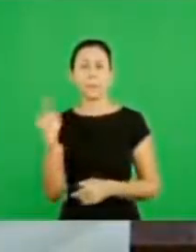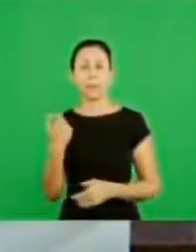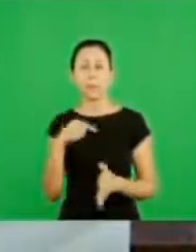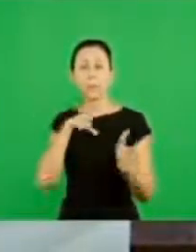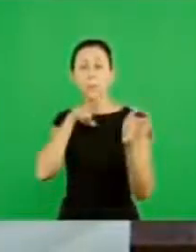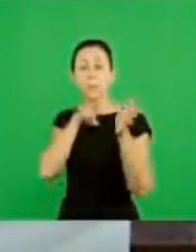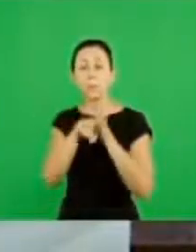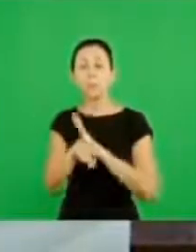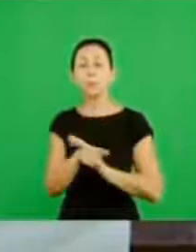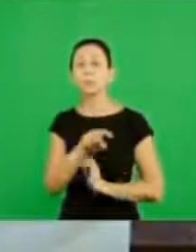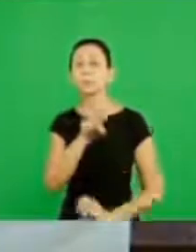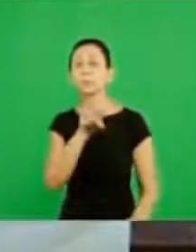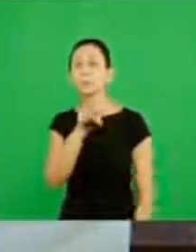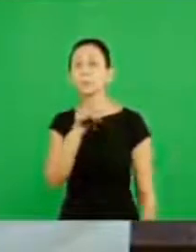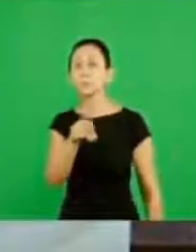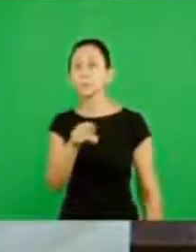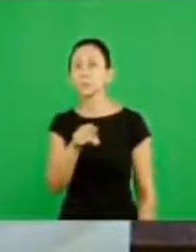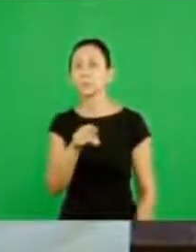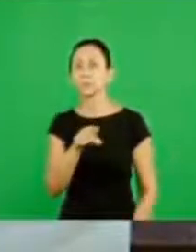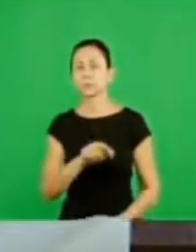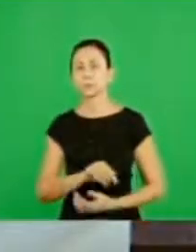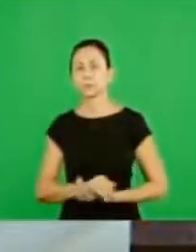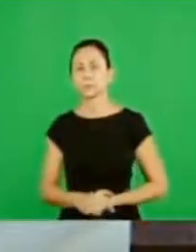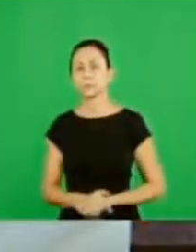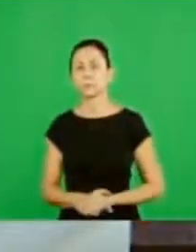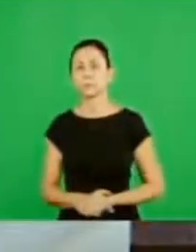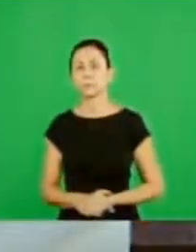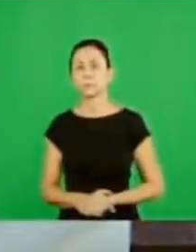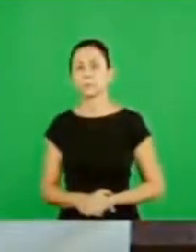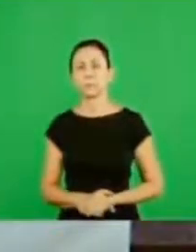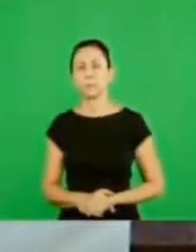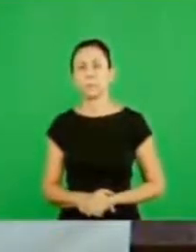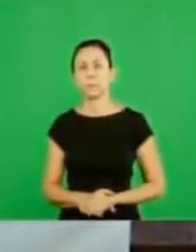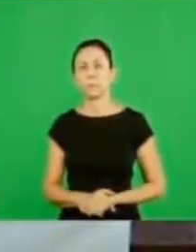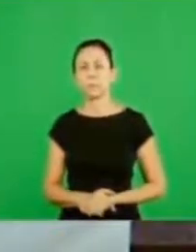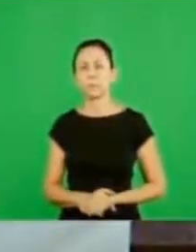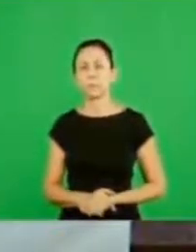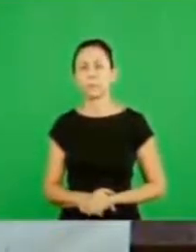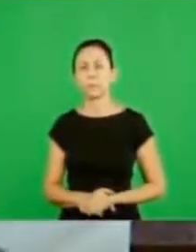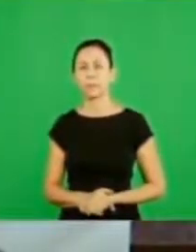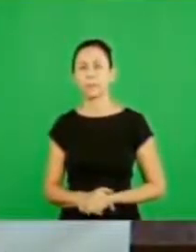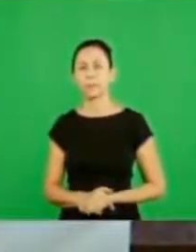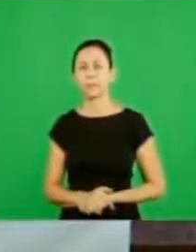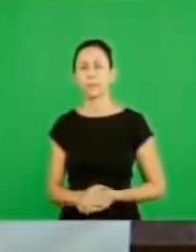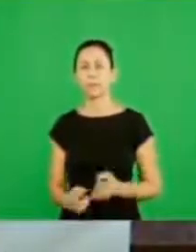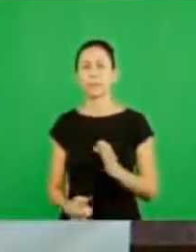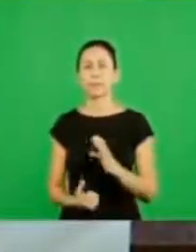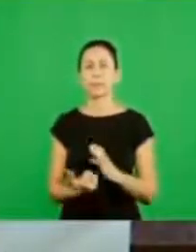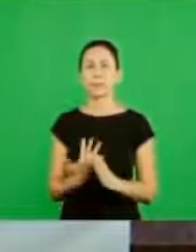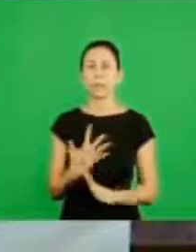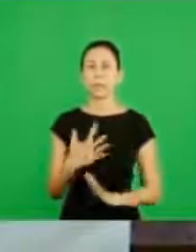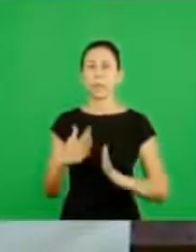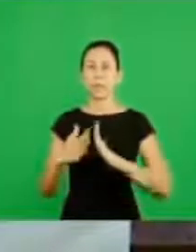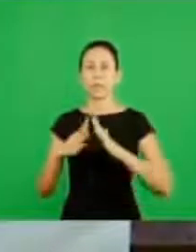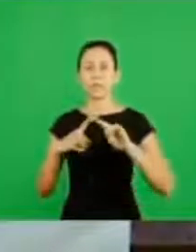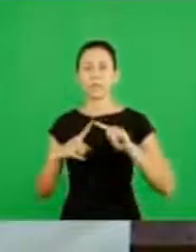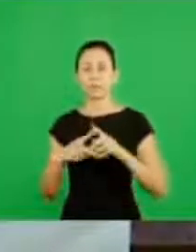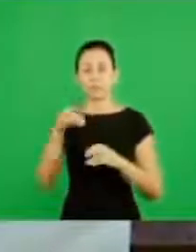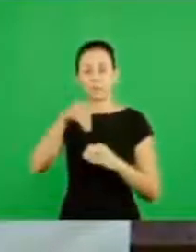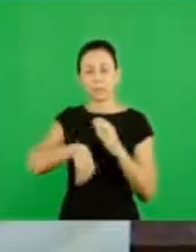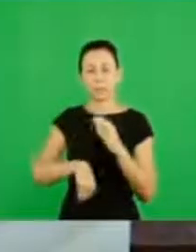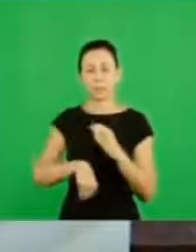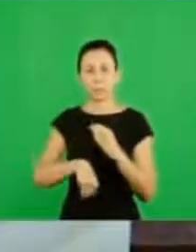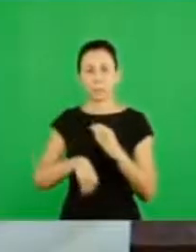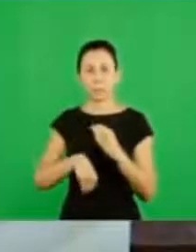was intelligent, but with a deficiency. And I ask you, are you going to make a